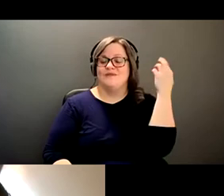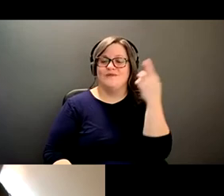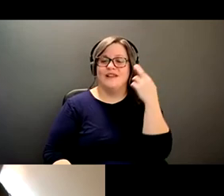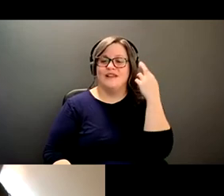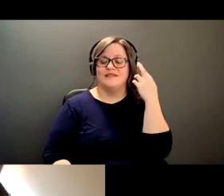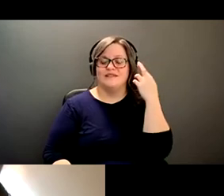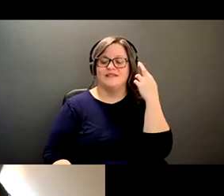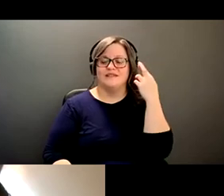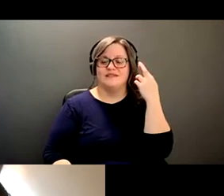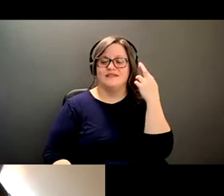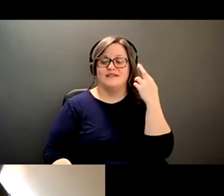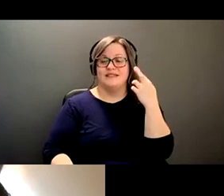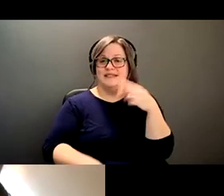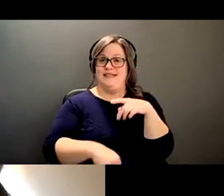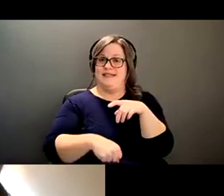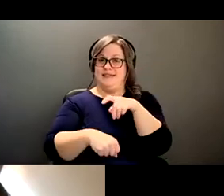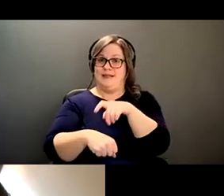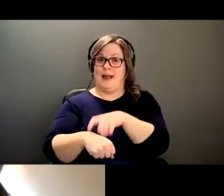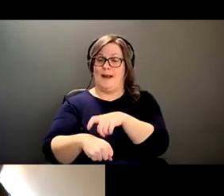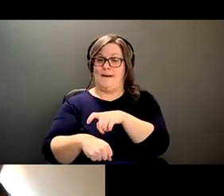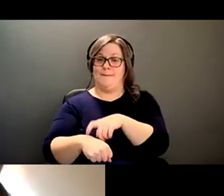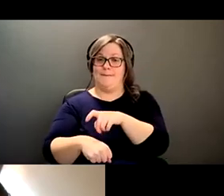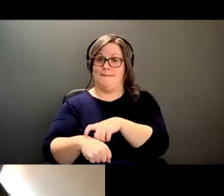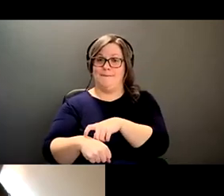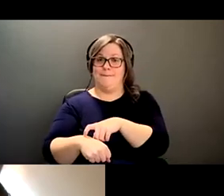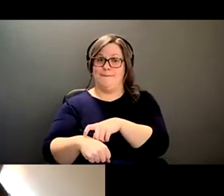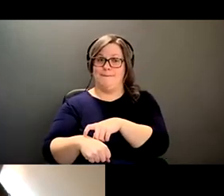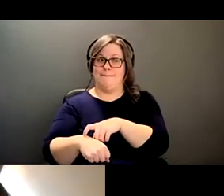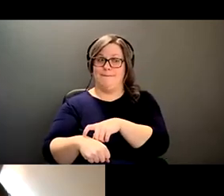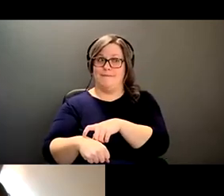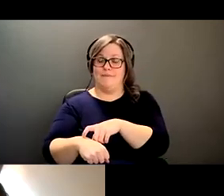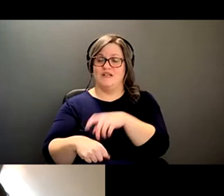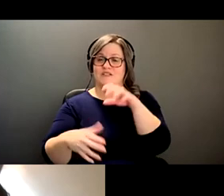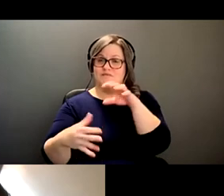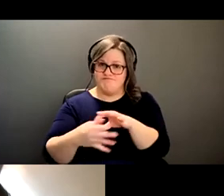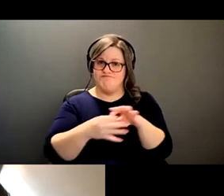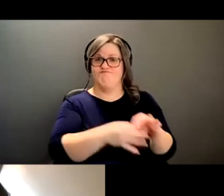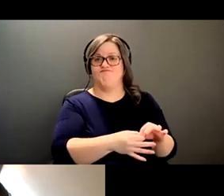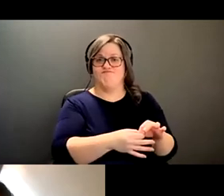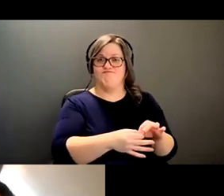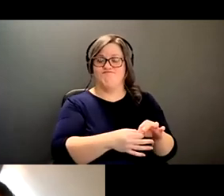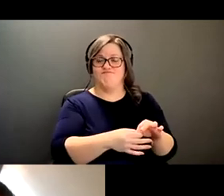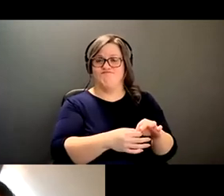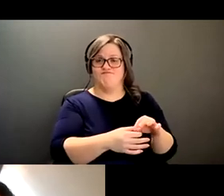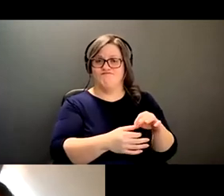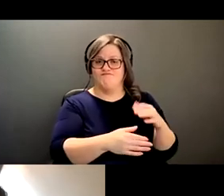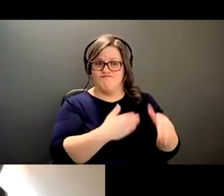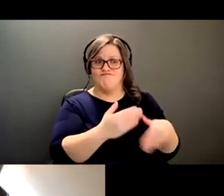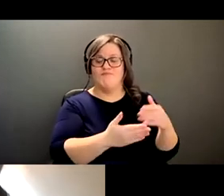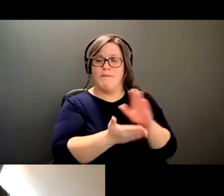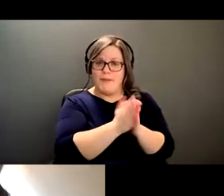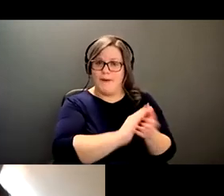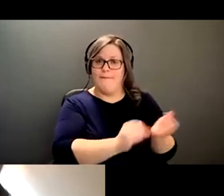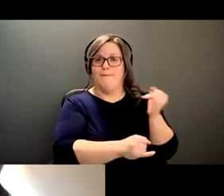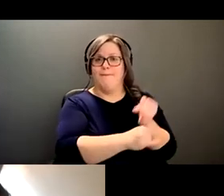time has a direct correlation to institution or the process of becoming or snowballing